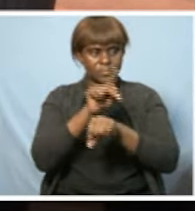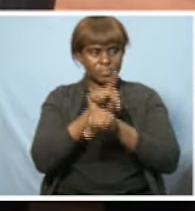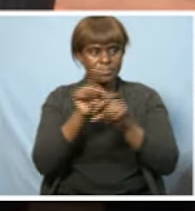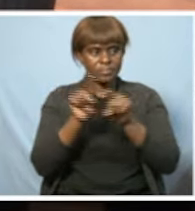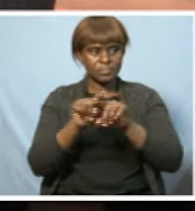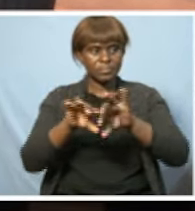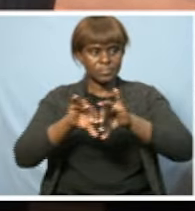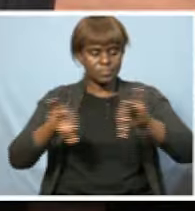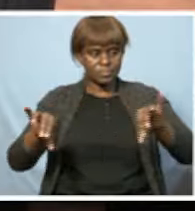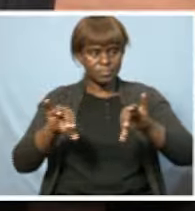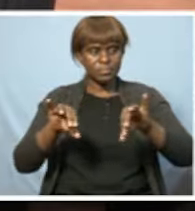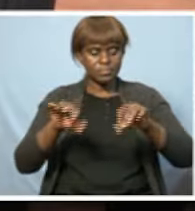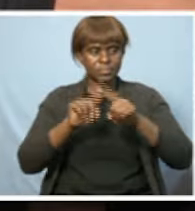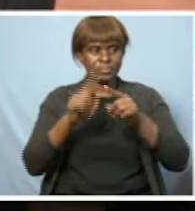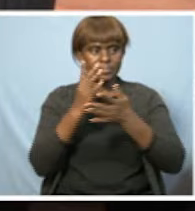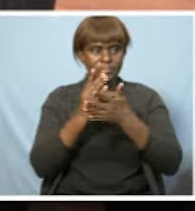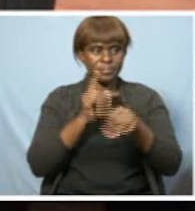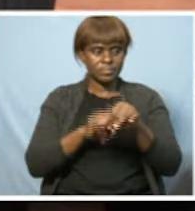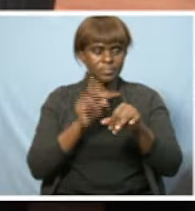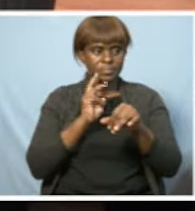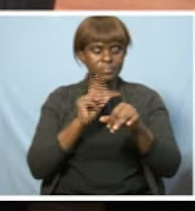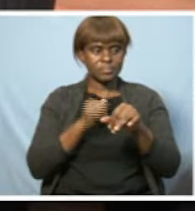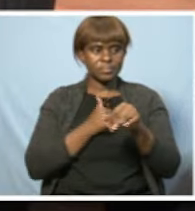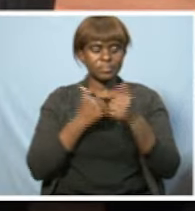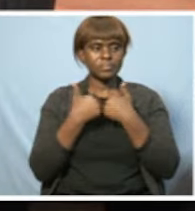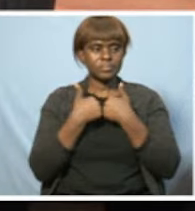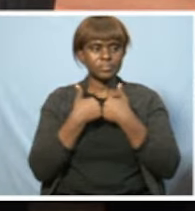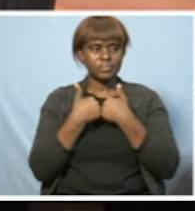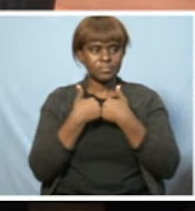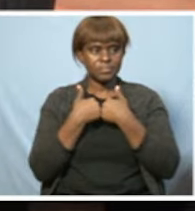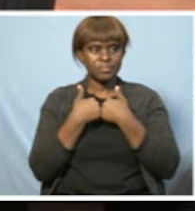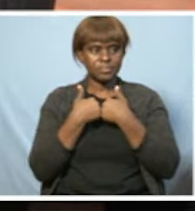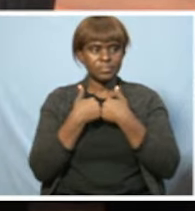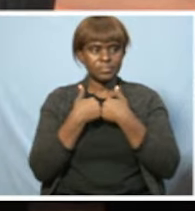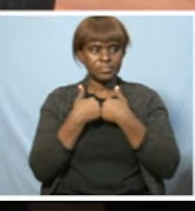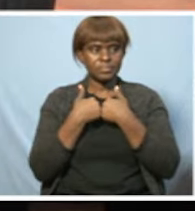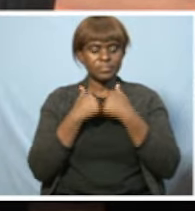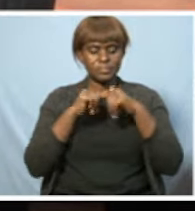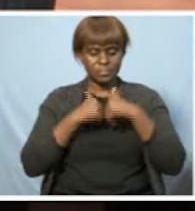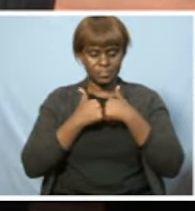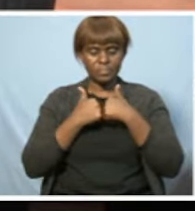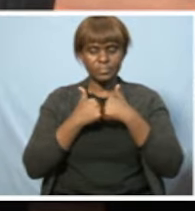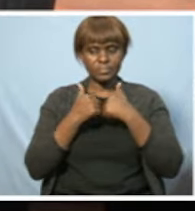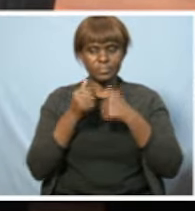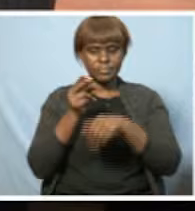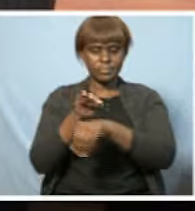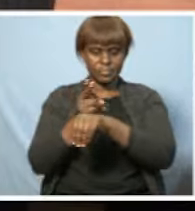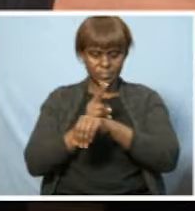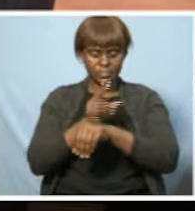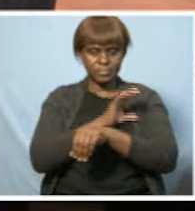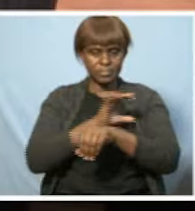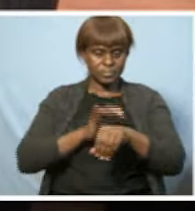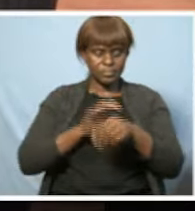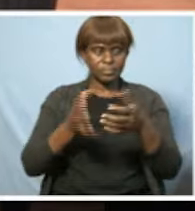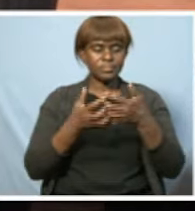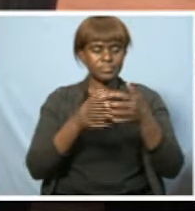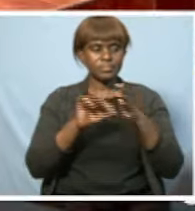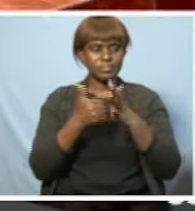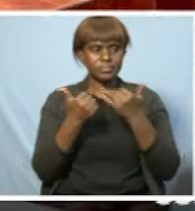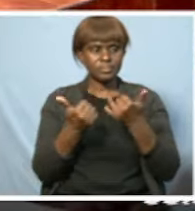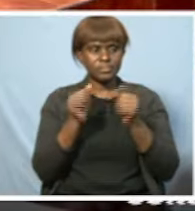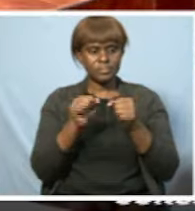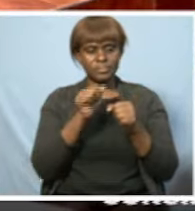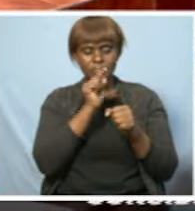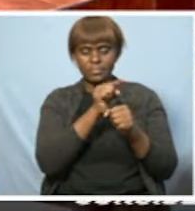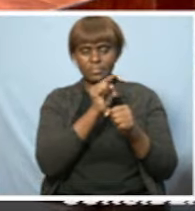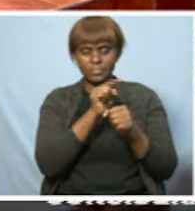separately. But sometimes we usually accompany engineering as well. So how then is